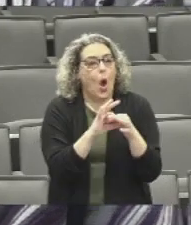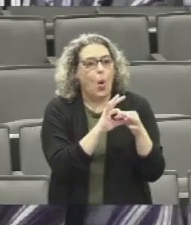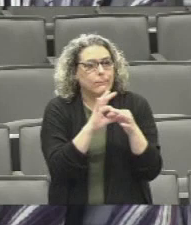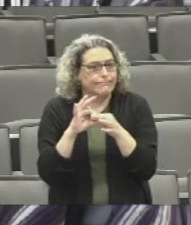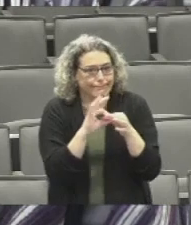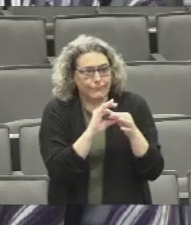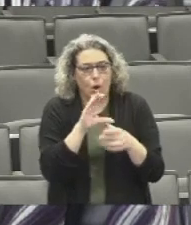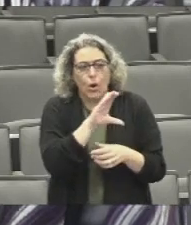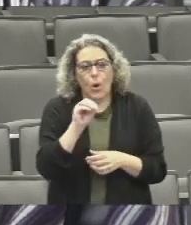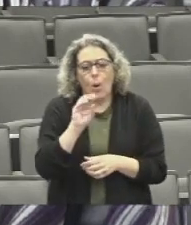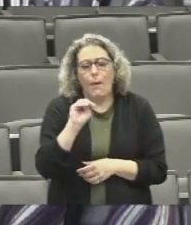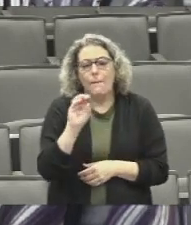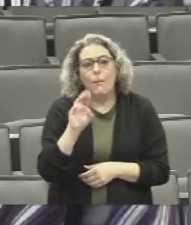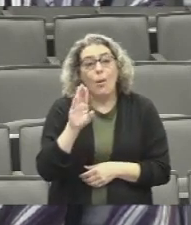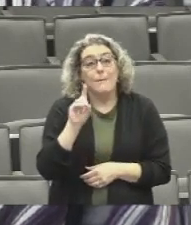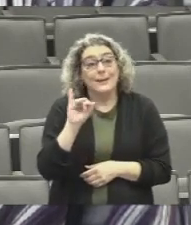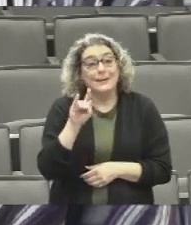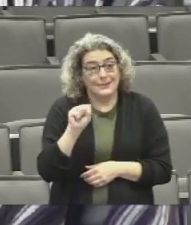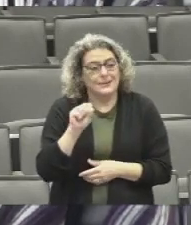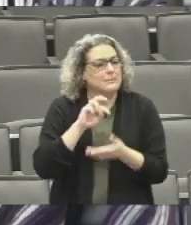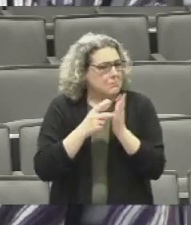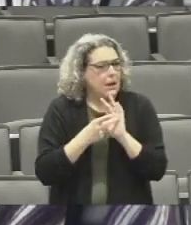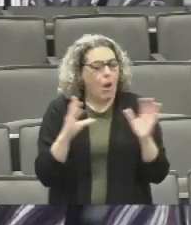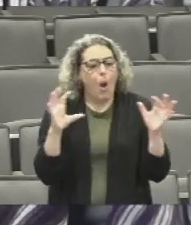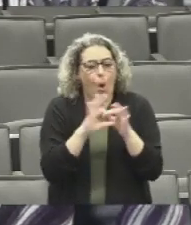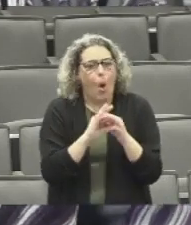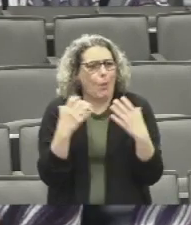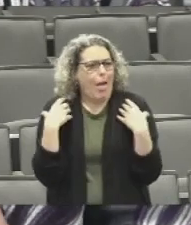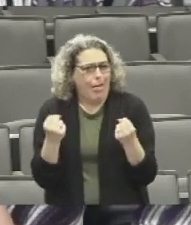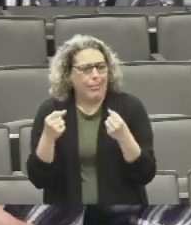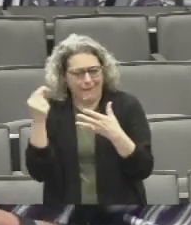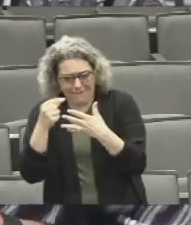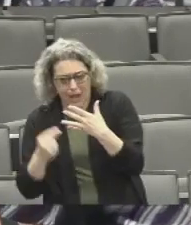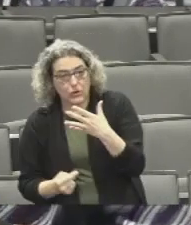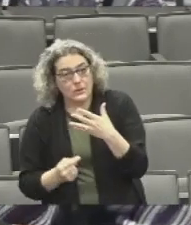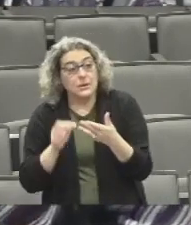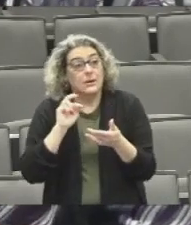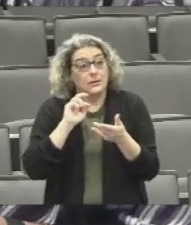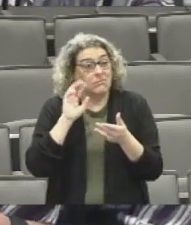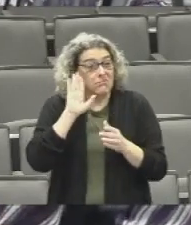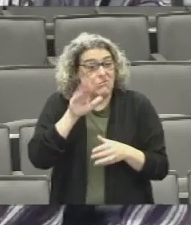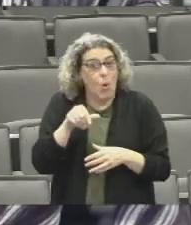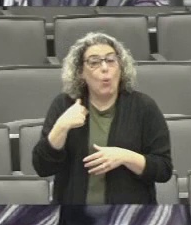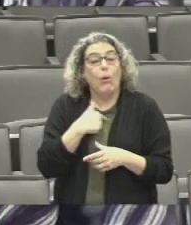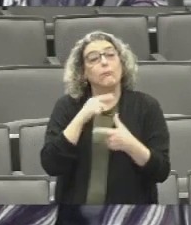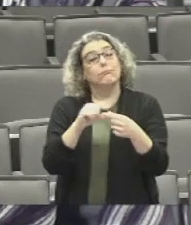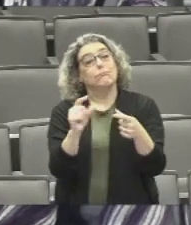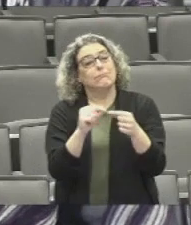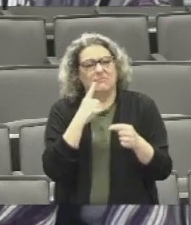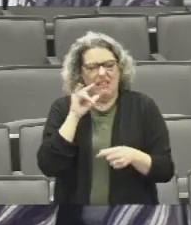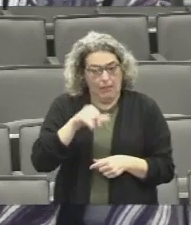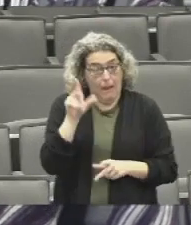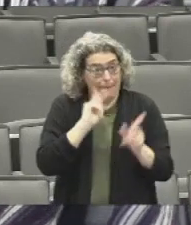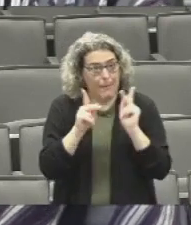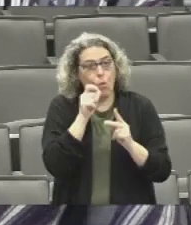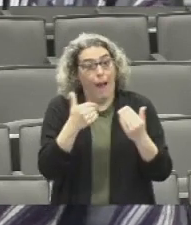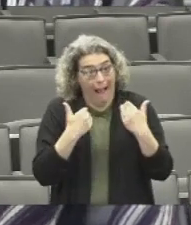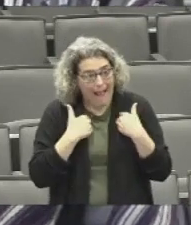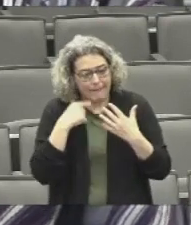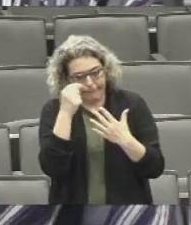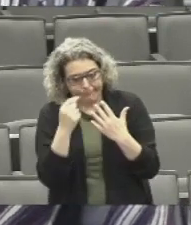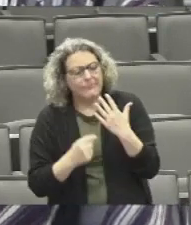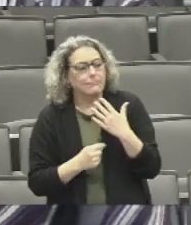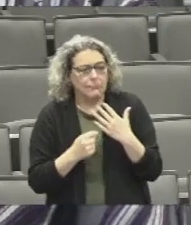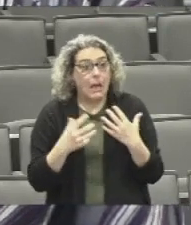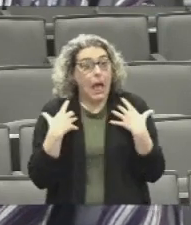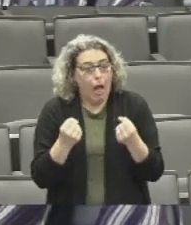we always say, those who have comorbidities are more likely to die from this virus. Respiratory illness